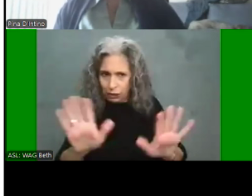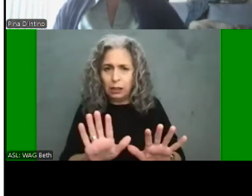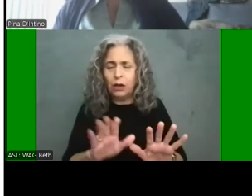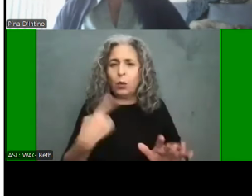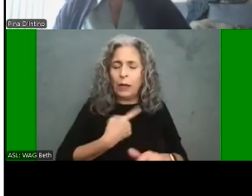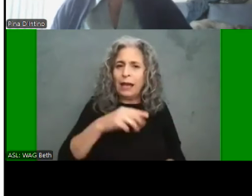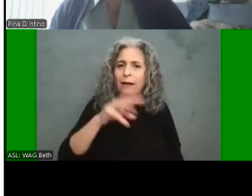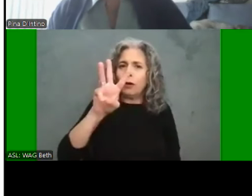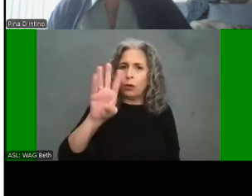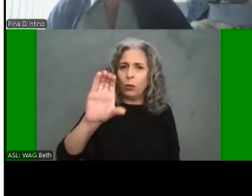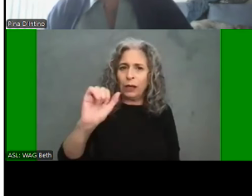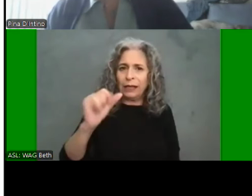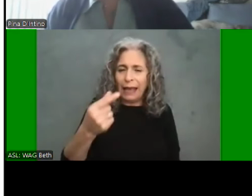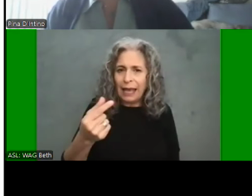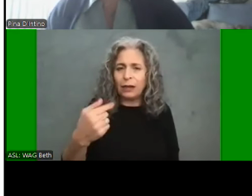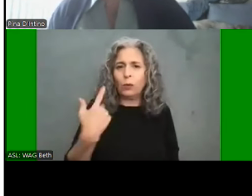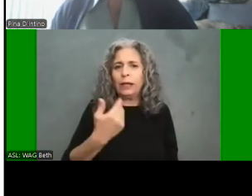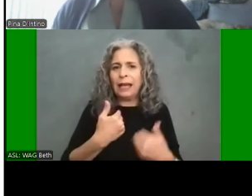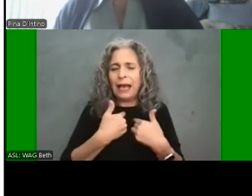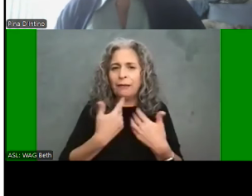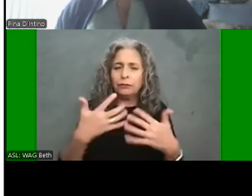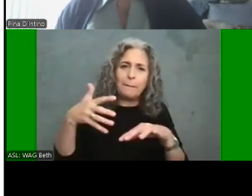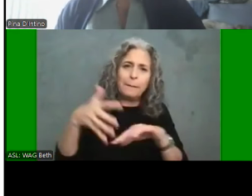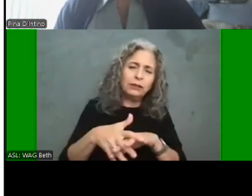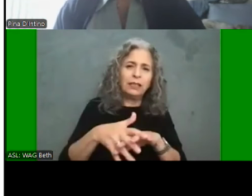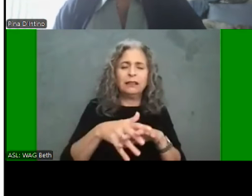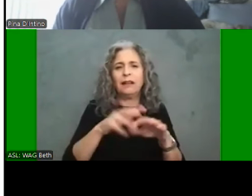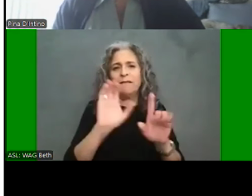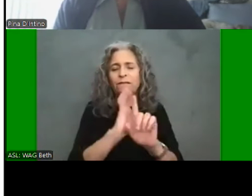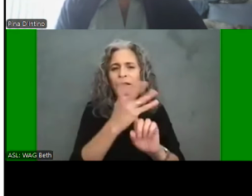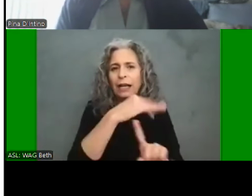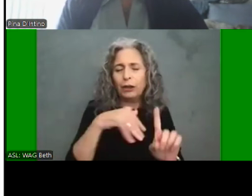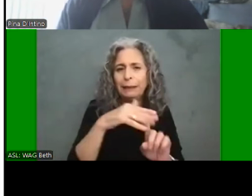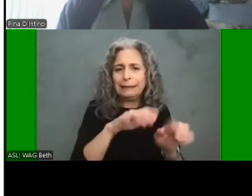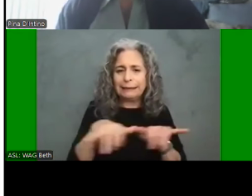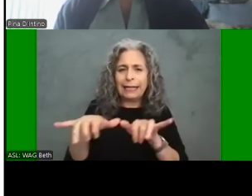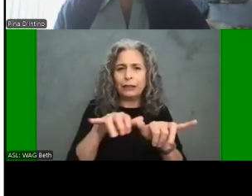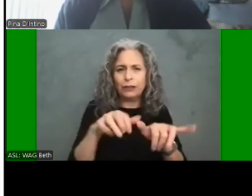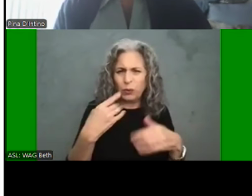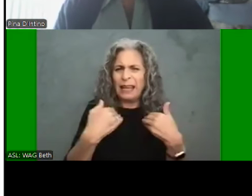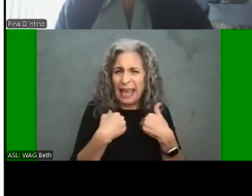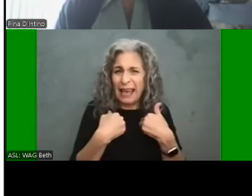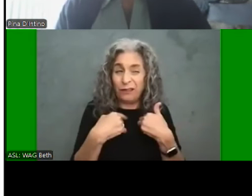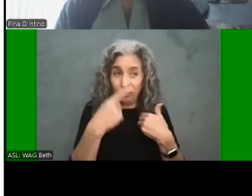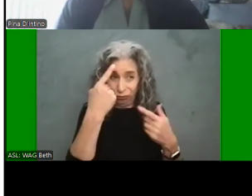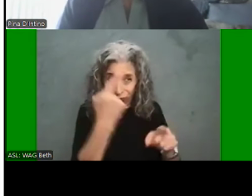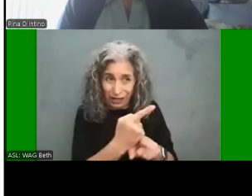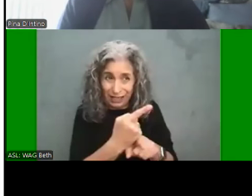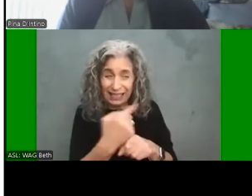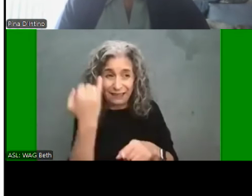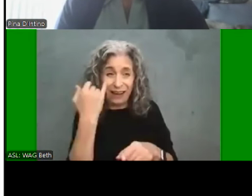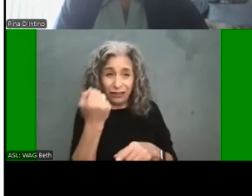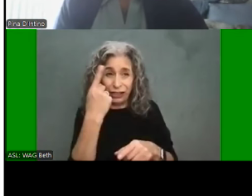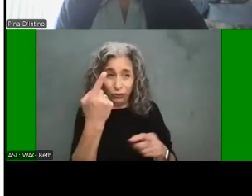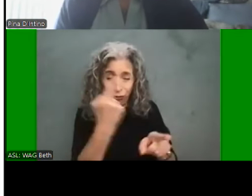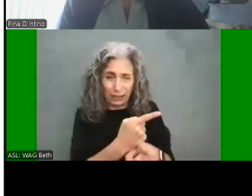WCAGs, we have, as I mentioned before, we have built environment standards, we have manufacturer standards, correct? If I understand you correctly. Yeah. But